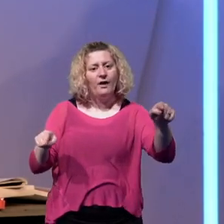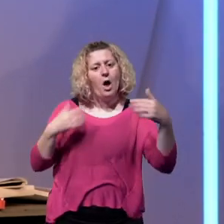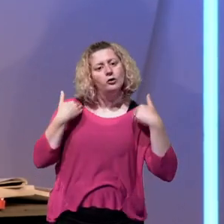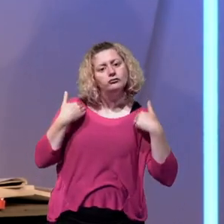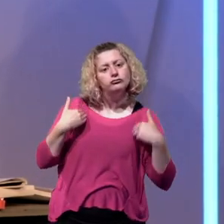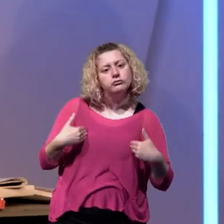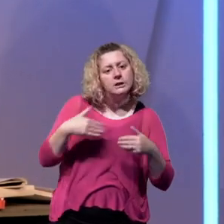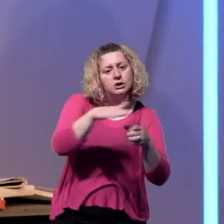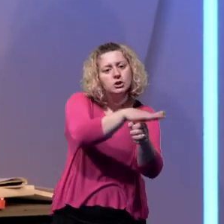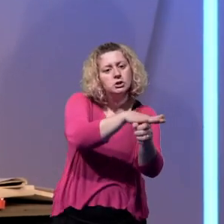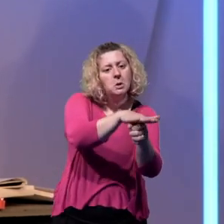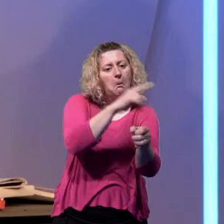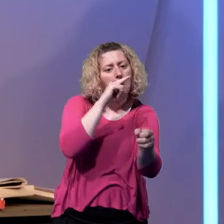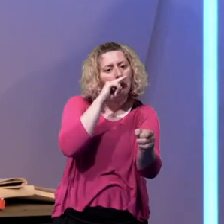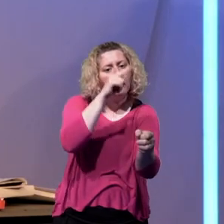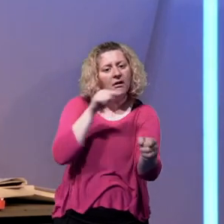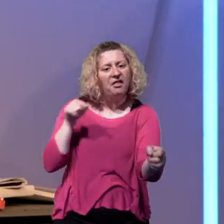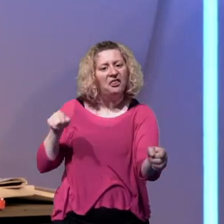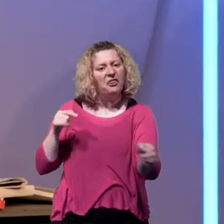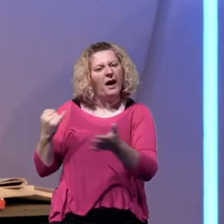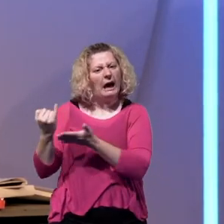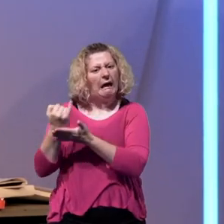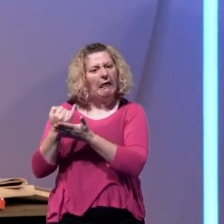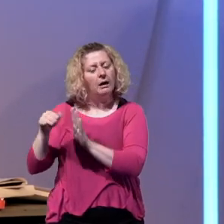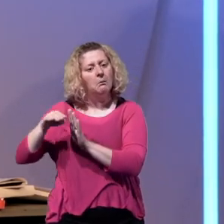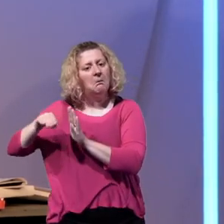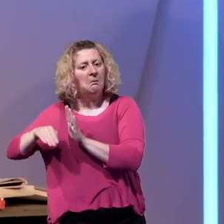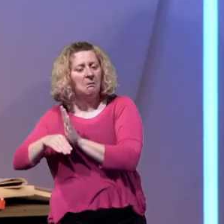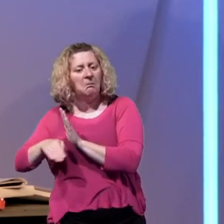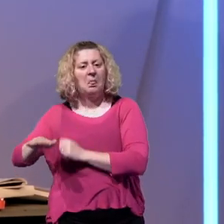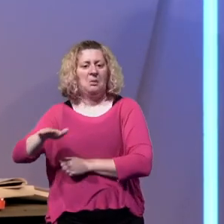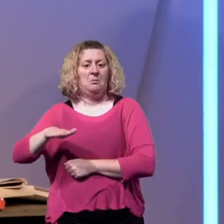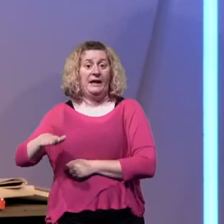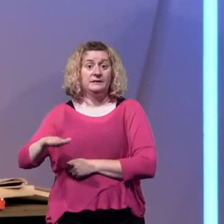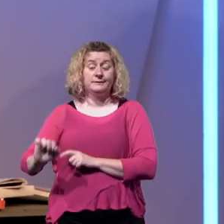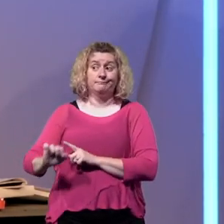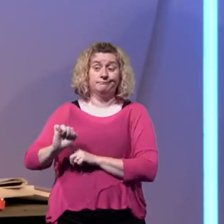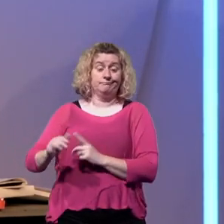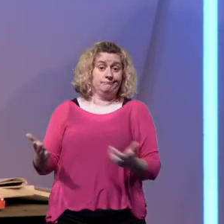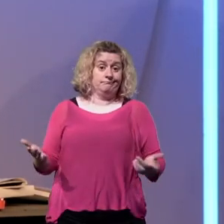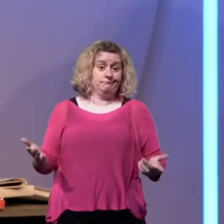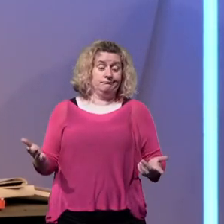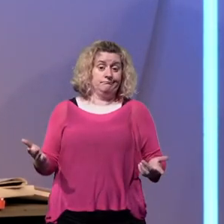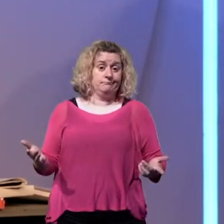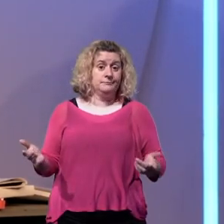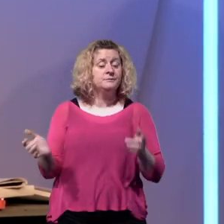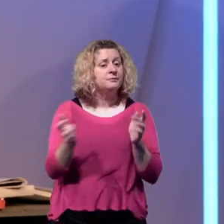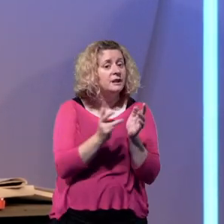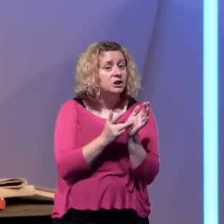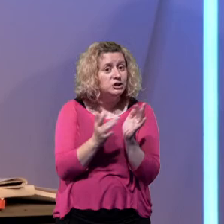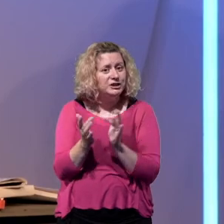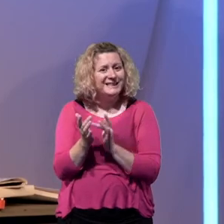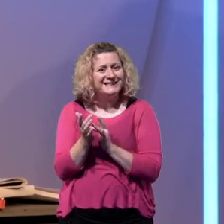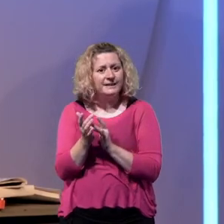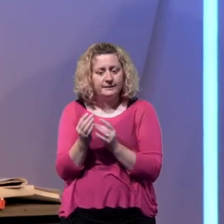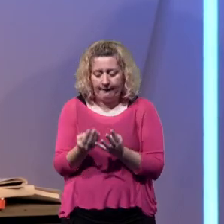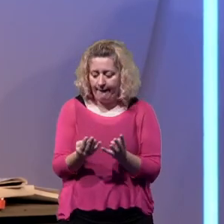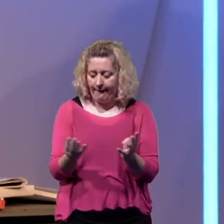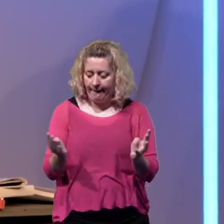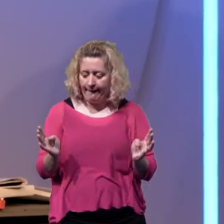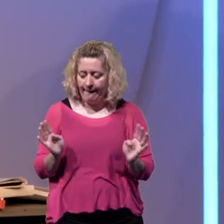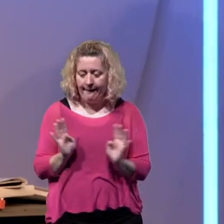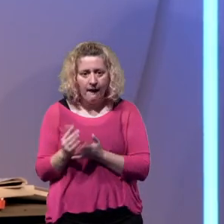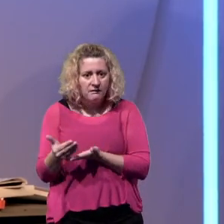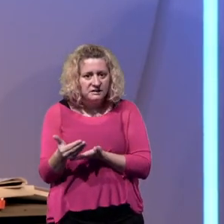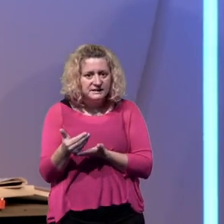It's very striking, isn't it? So you see, Jesus did not stay in the safety zone. He didn't stay in heaven. He